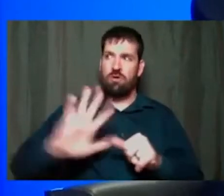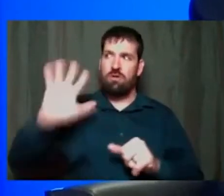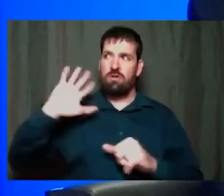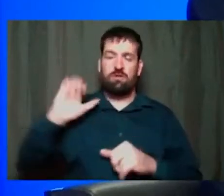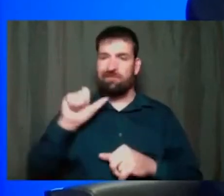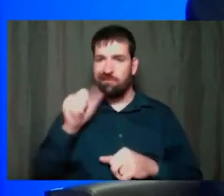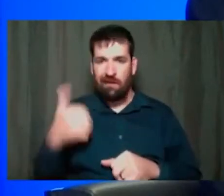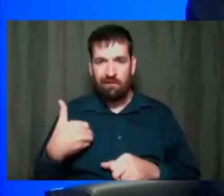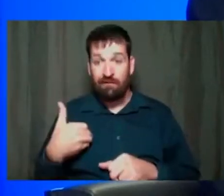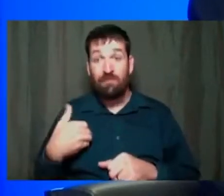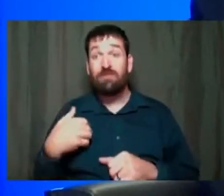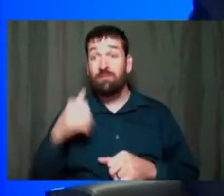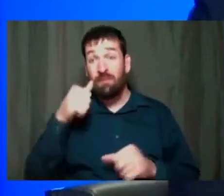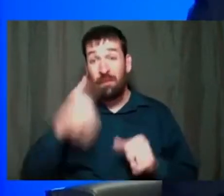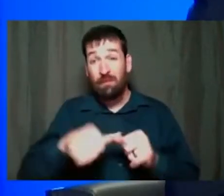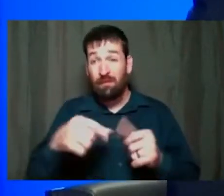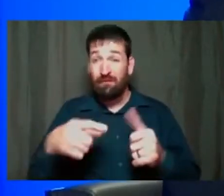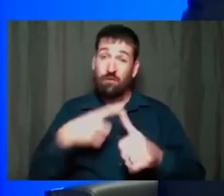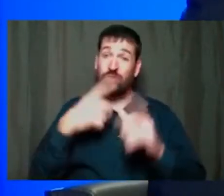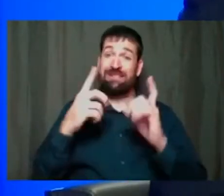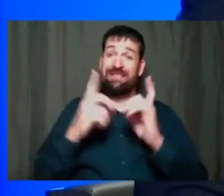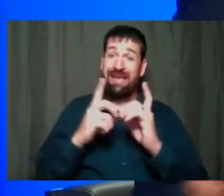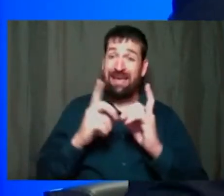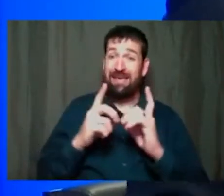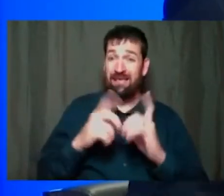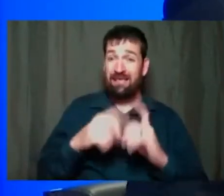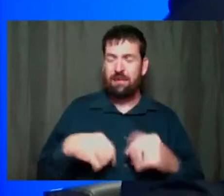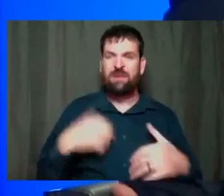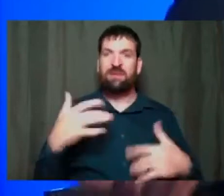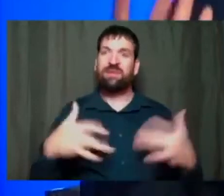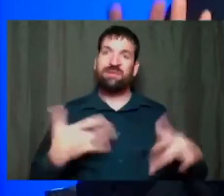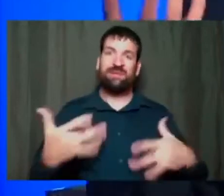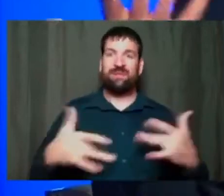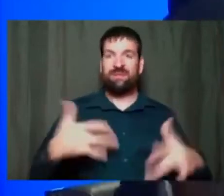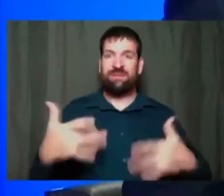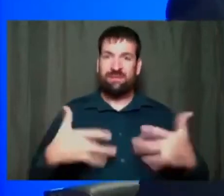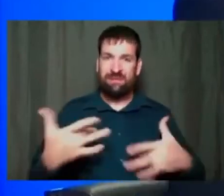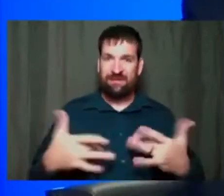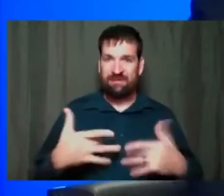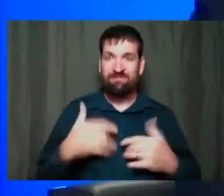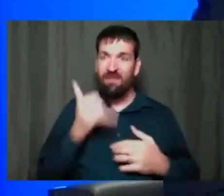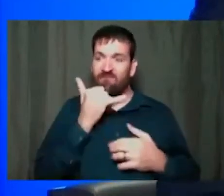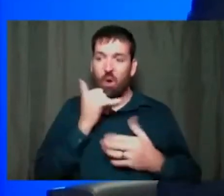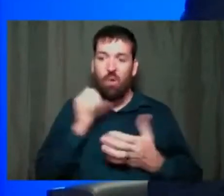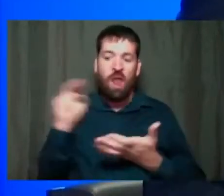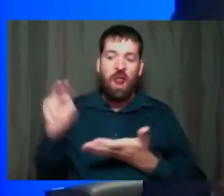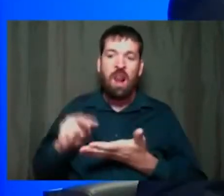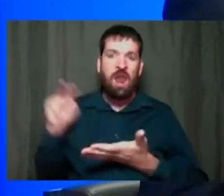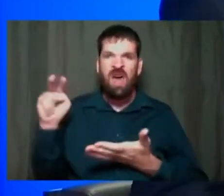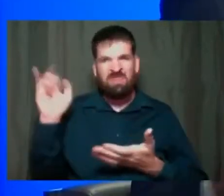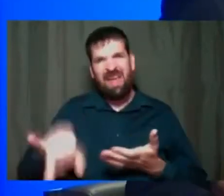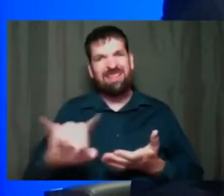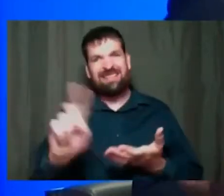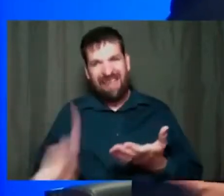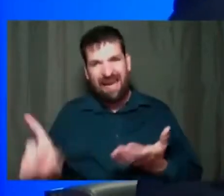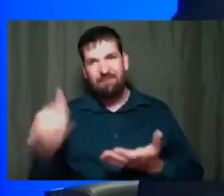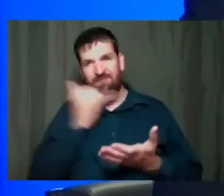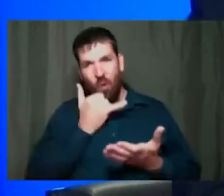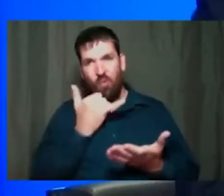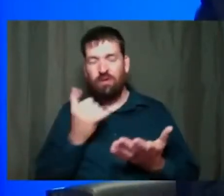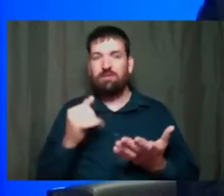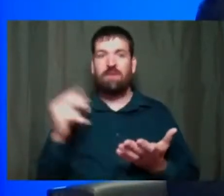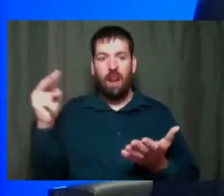first started dating your partner, whoever it was, and you were so excited, like you would check the phone, the damn phone, that you kept looking. Are they going to call? Did they text? Oh my